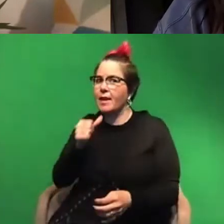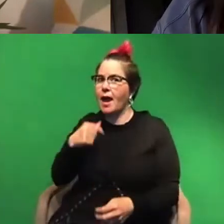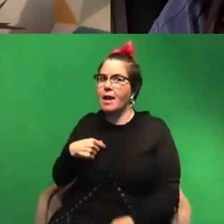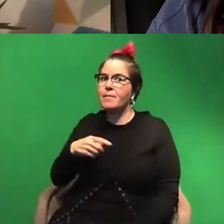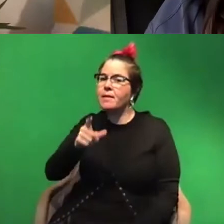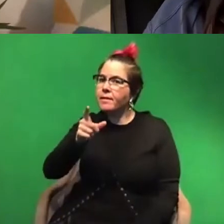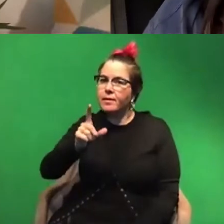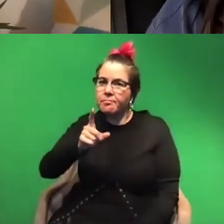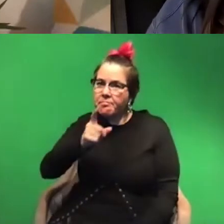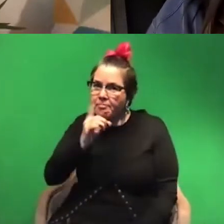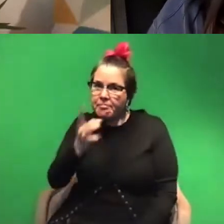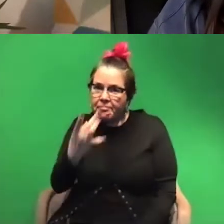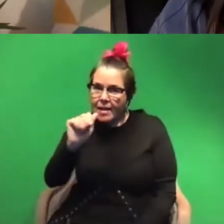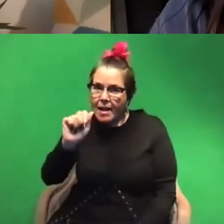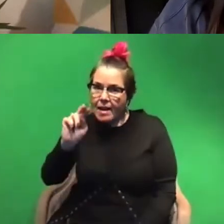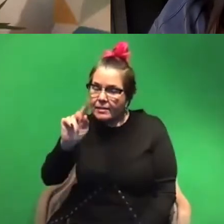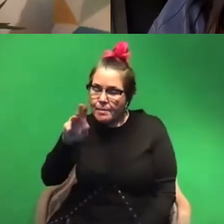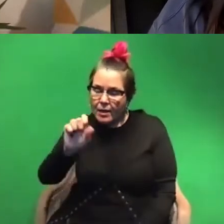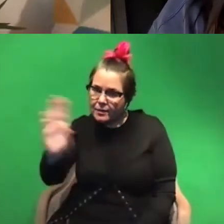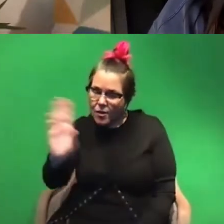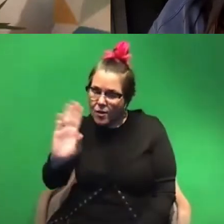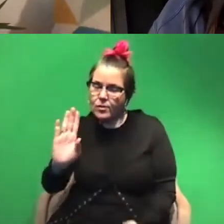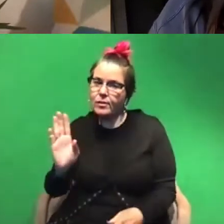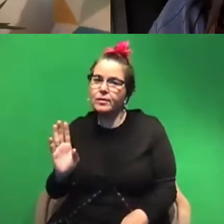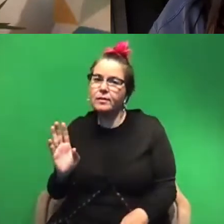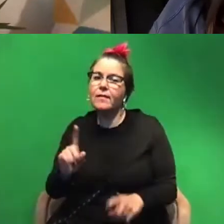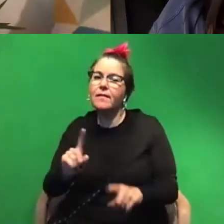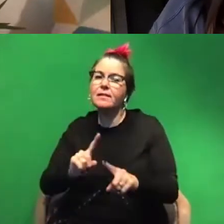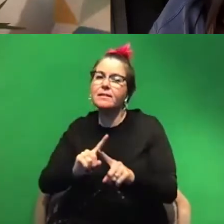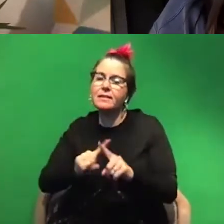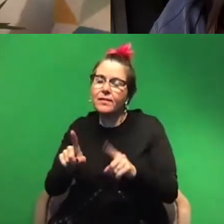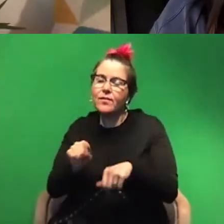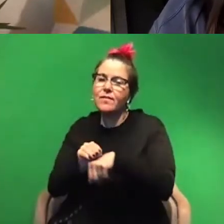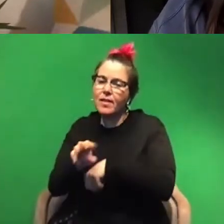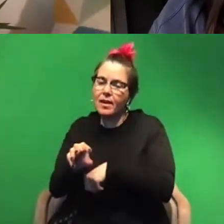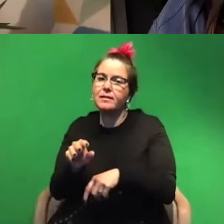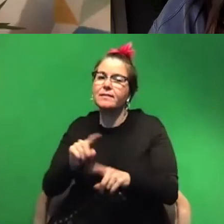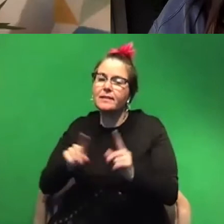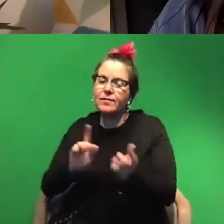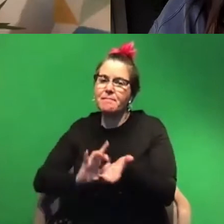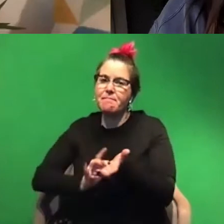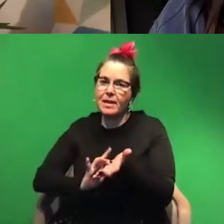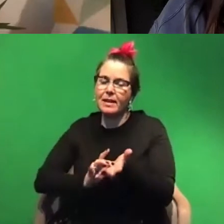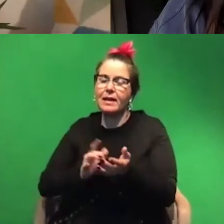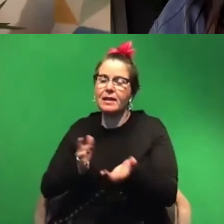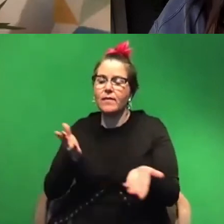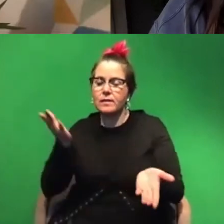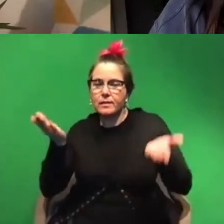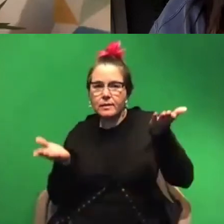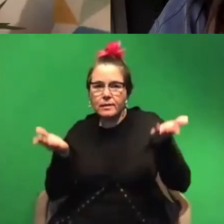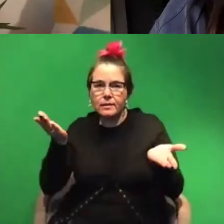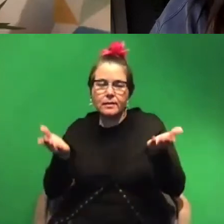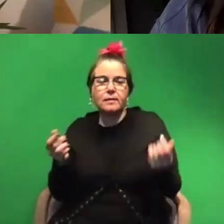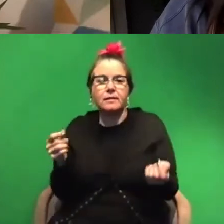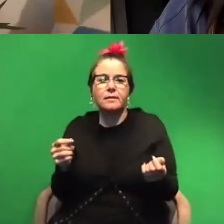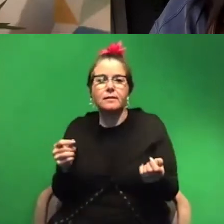take antibiotics, Right. but there's different effects of different medications. And so you have to treat it